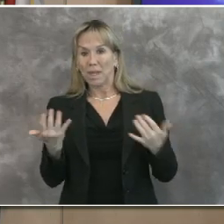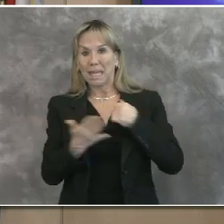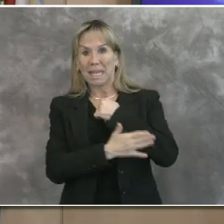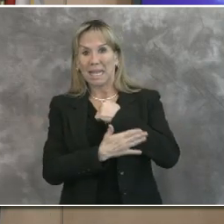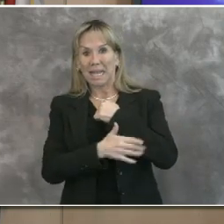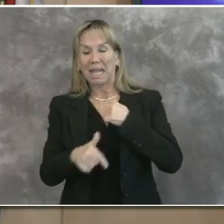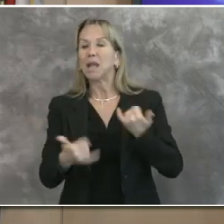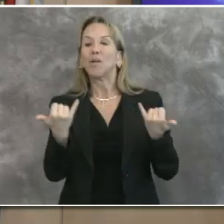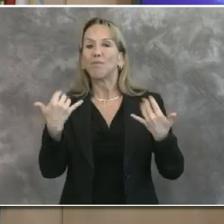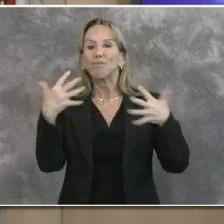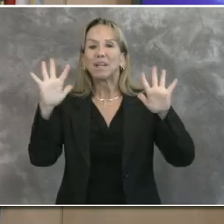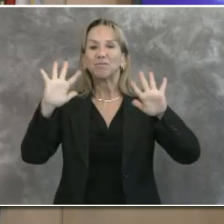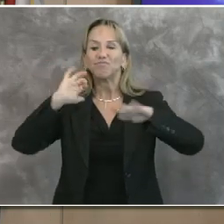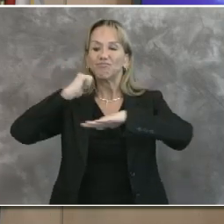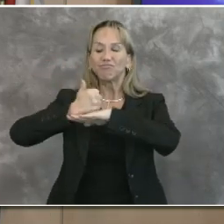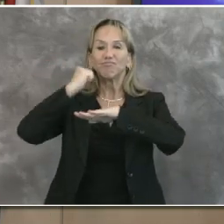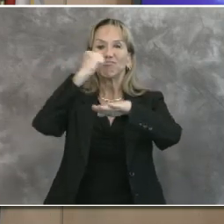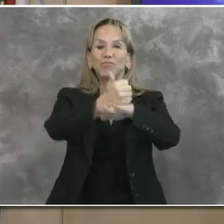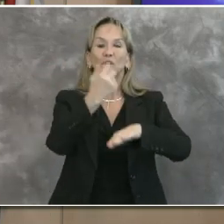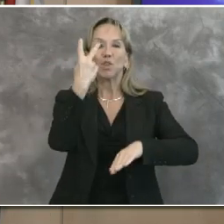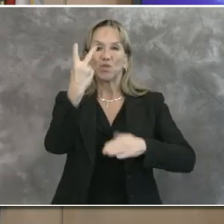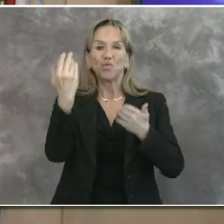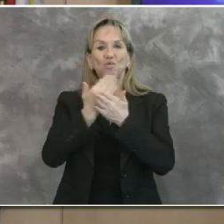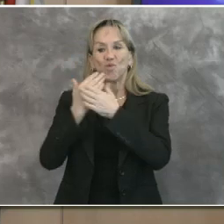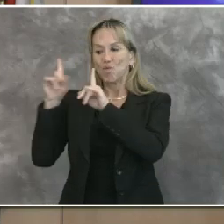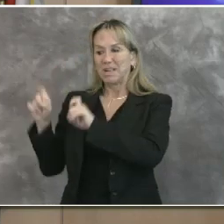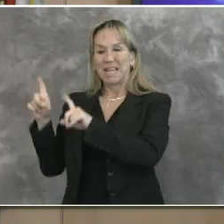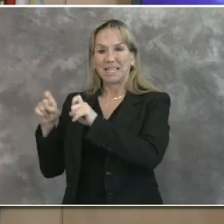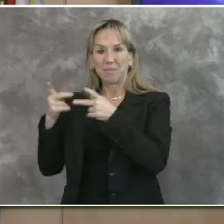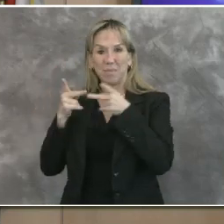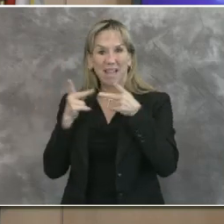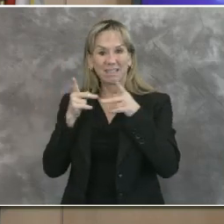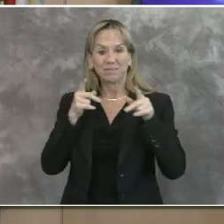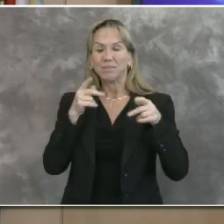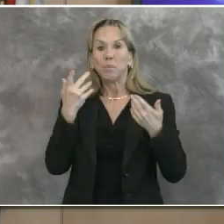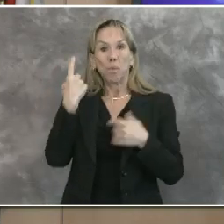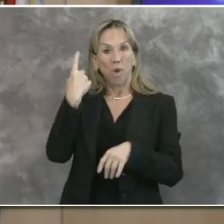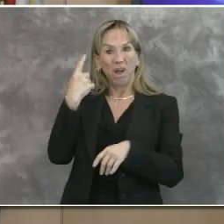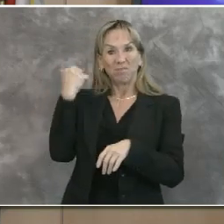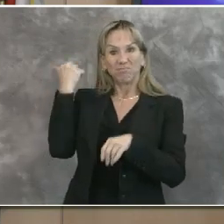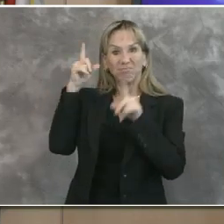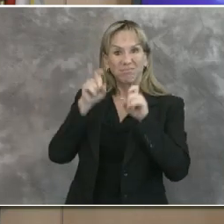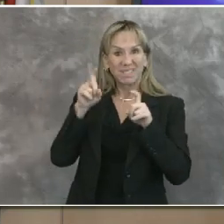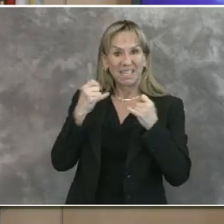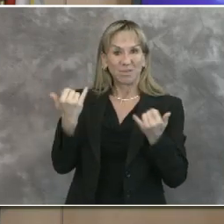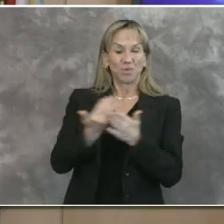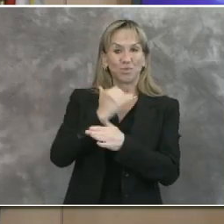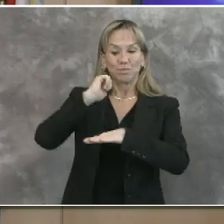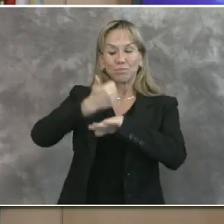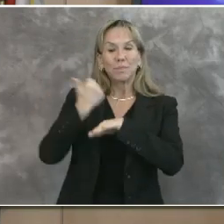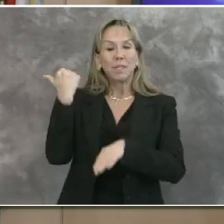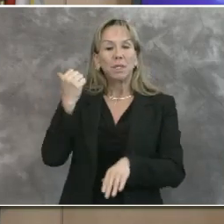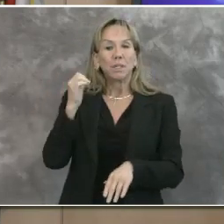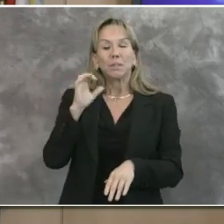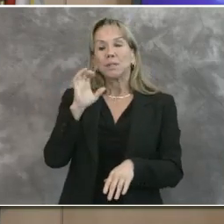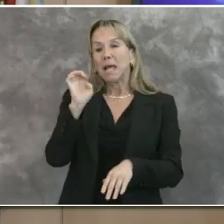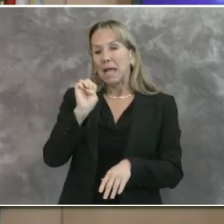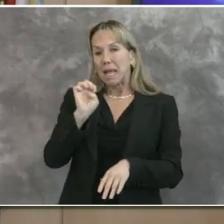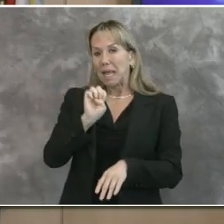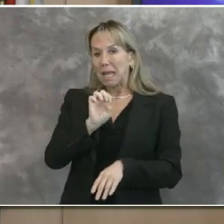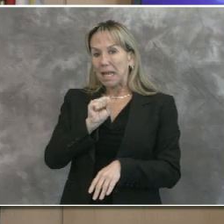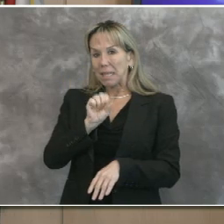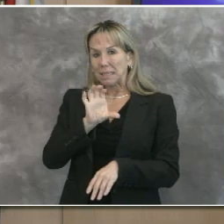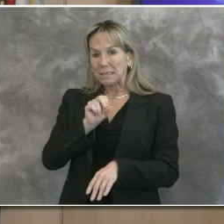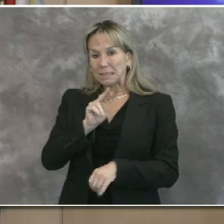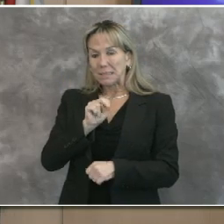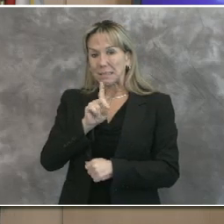2 new testing sites in the region, one in Escondido and one in Chula Vista. These drive-by